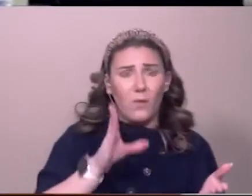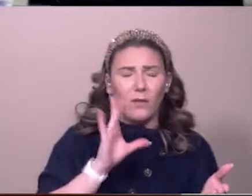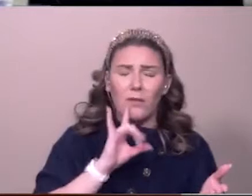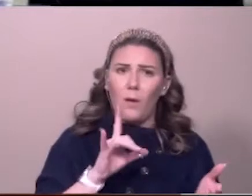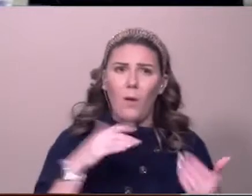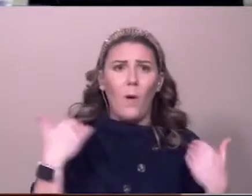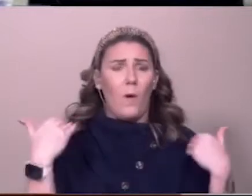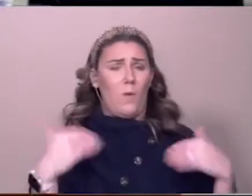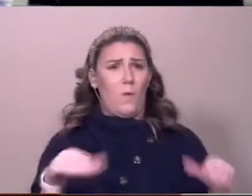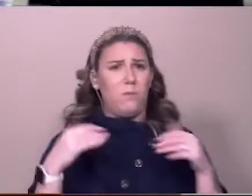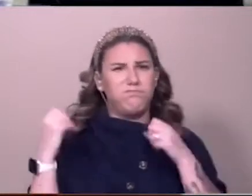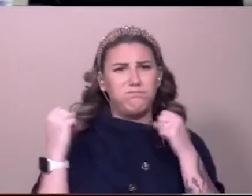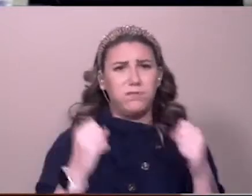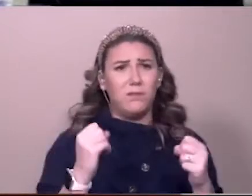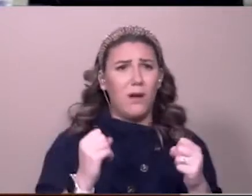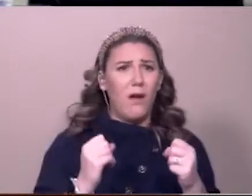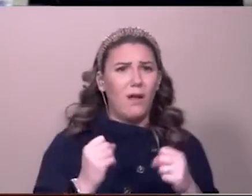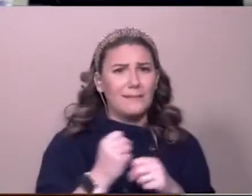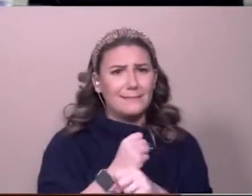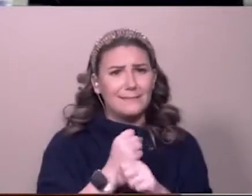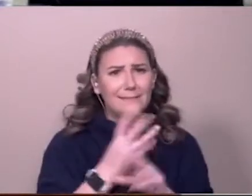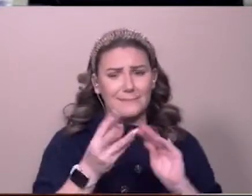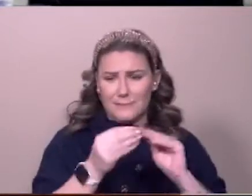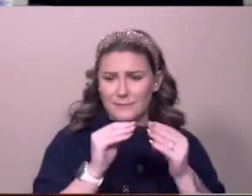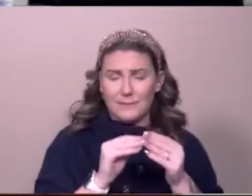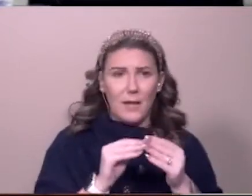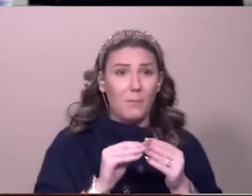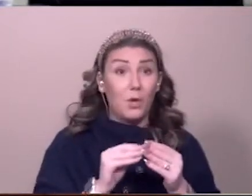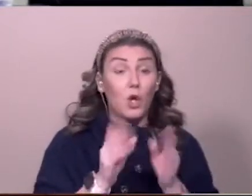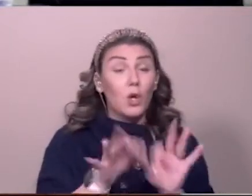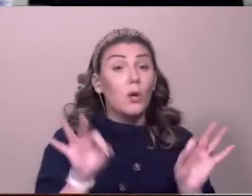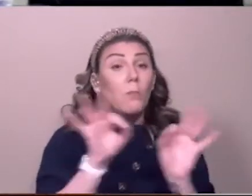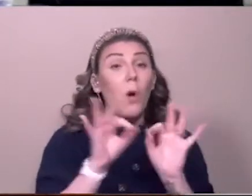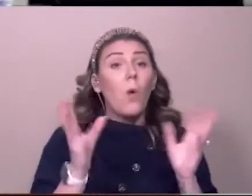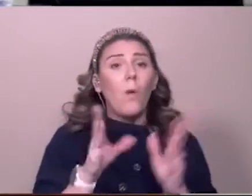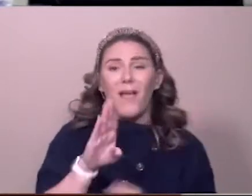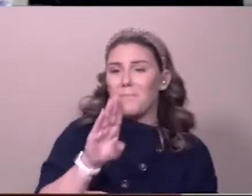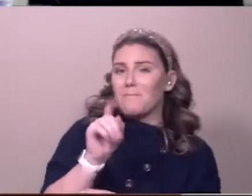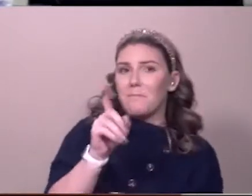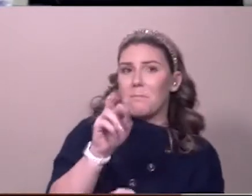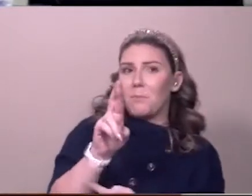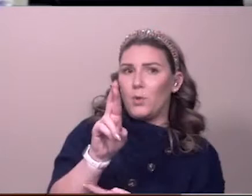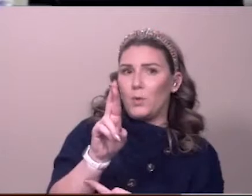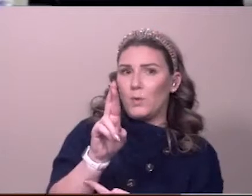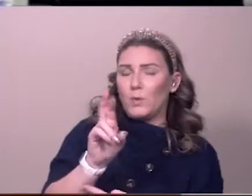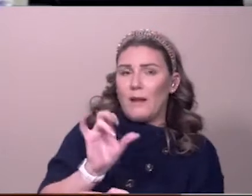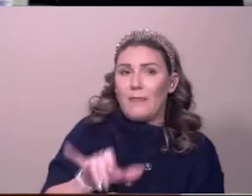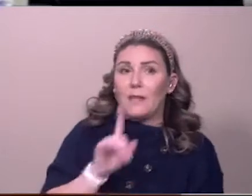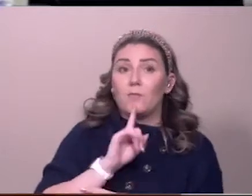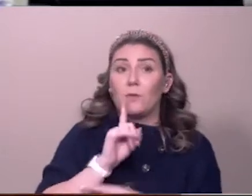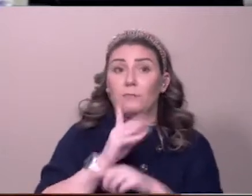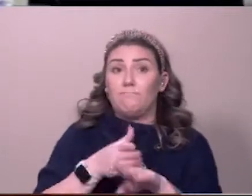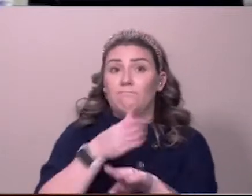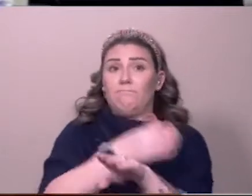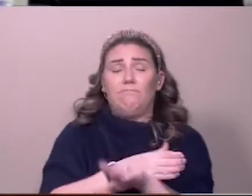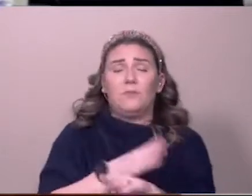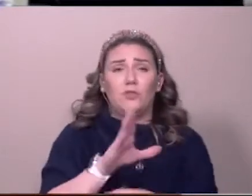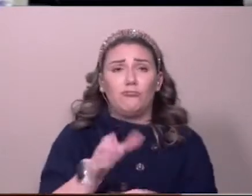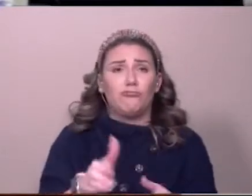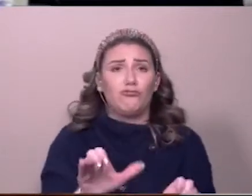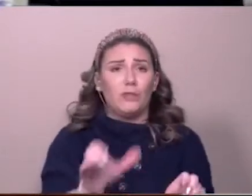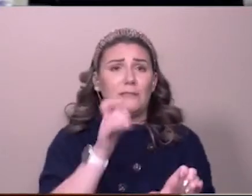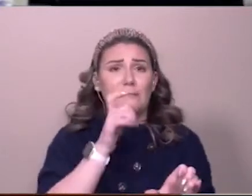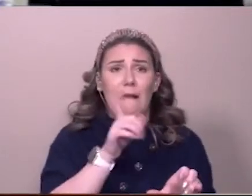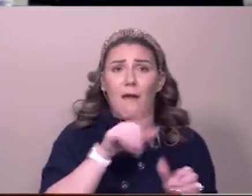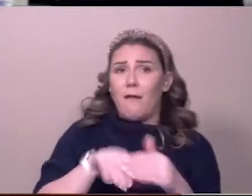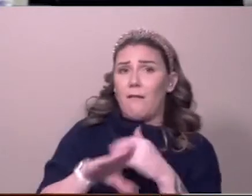powerful statistics. The key there is the boosted part. So the boosting really improves your chances of not ending up in the